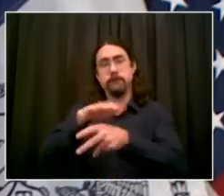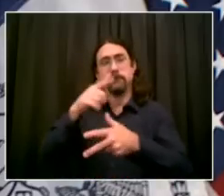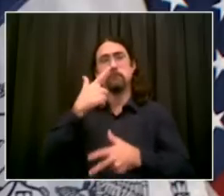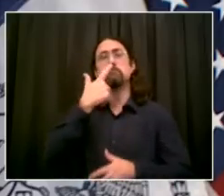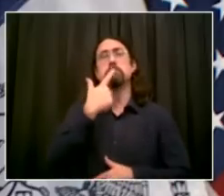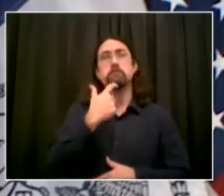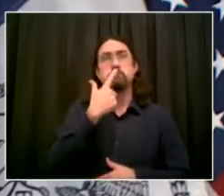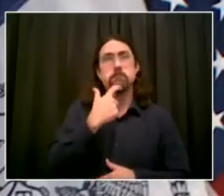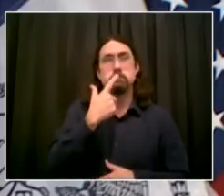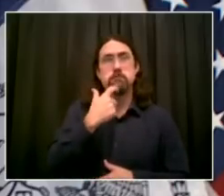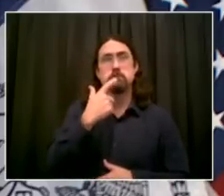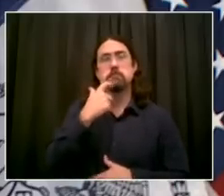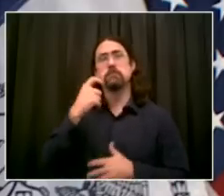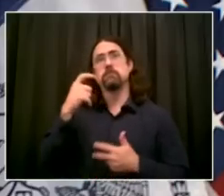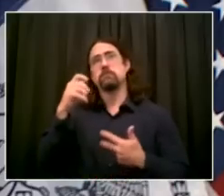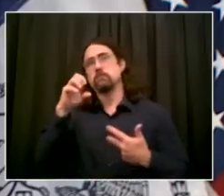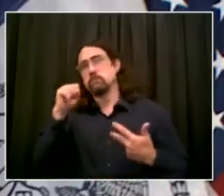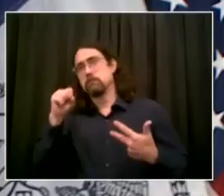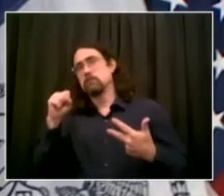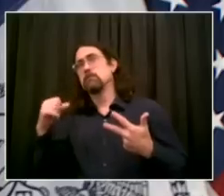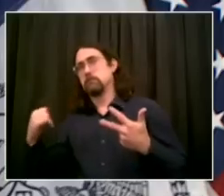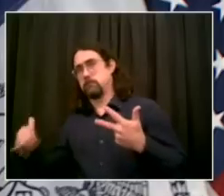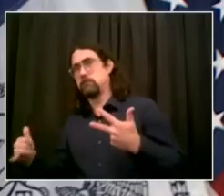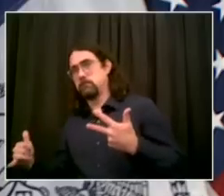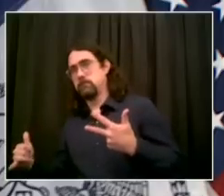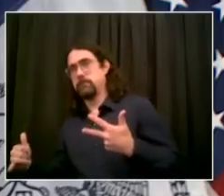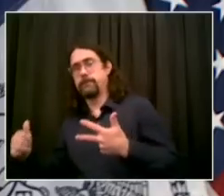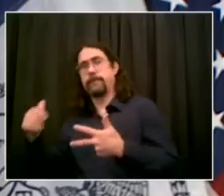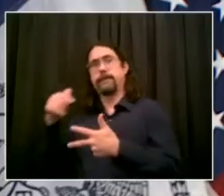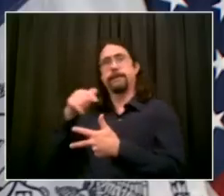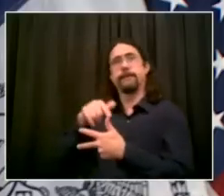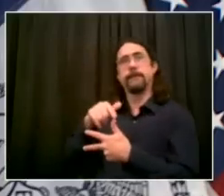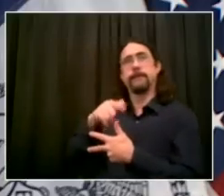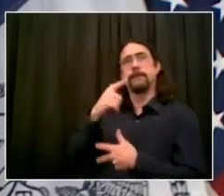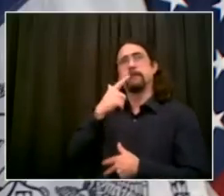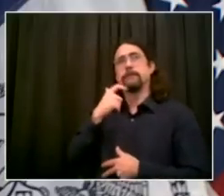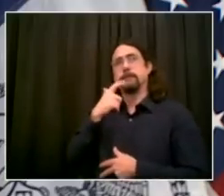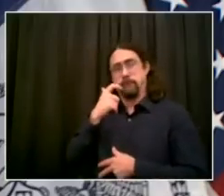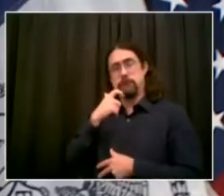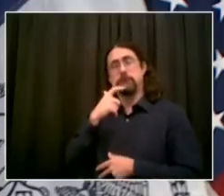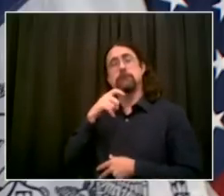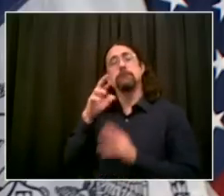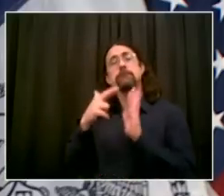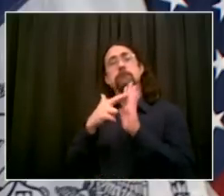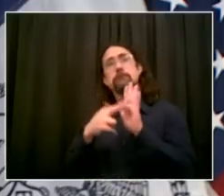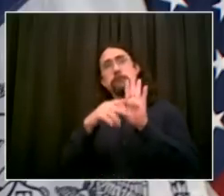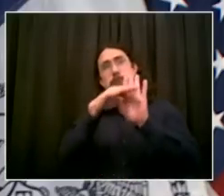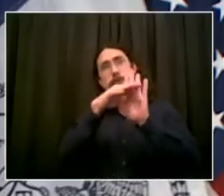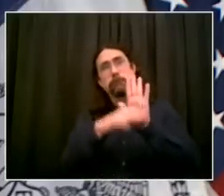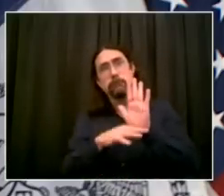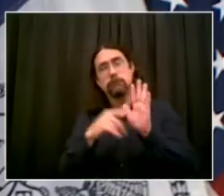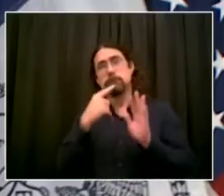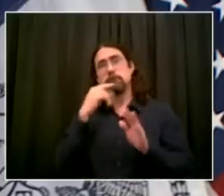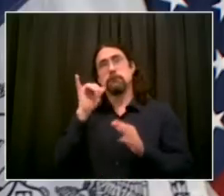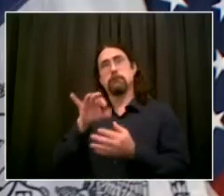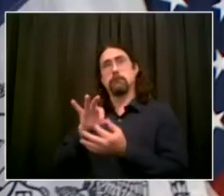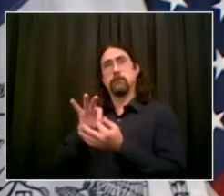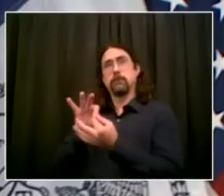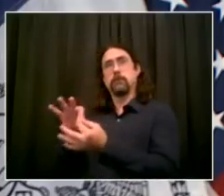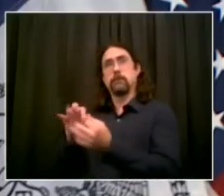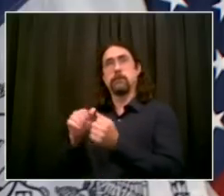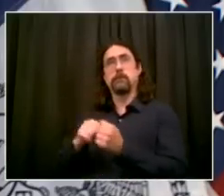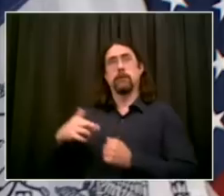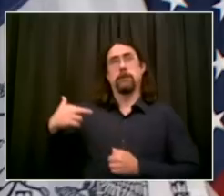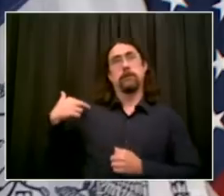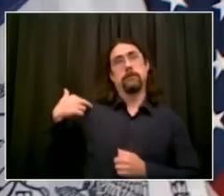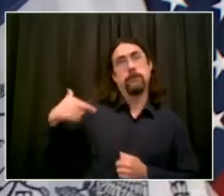people? Again, look, the state is determining these rules. And they are doing it, I'm